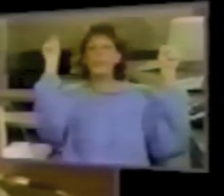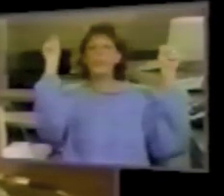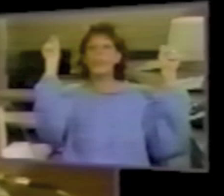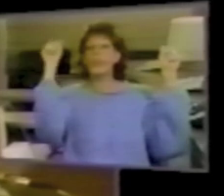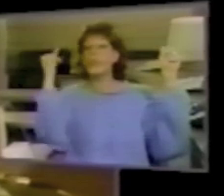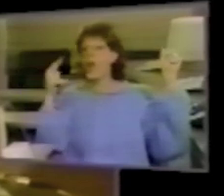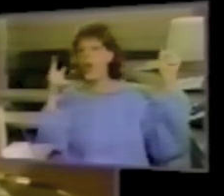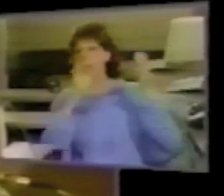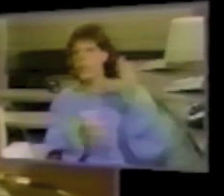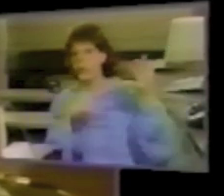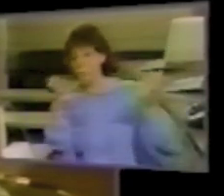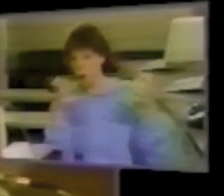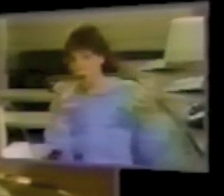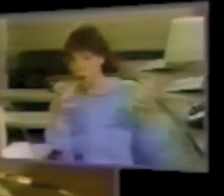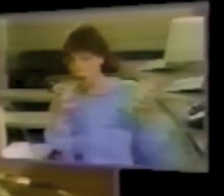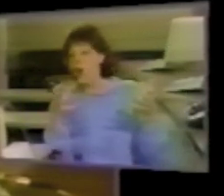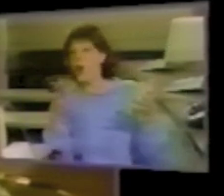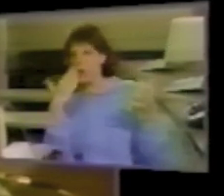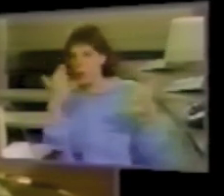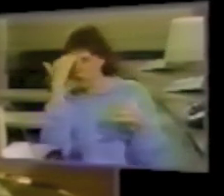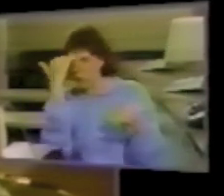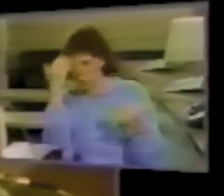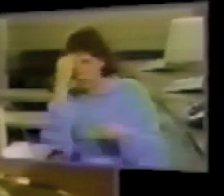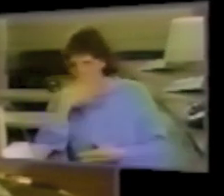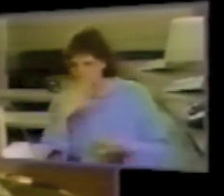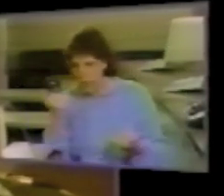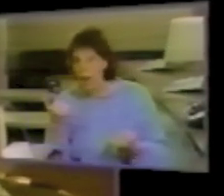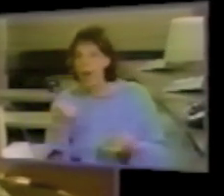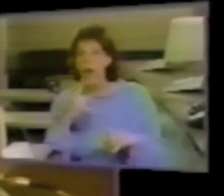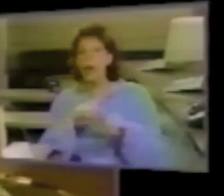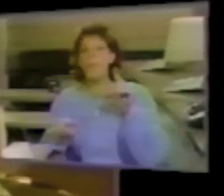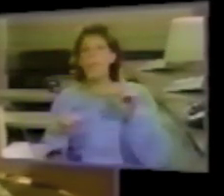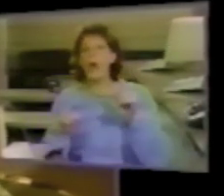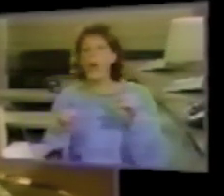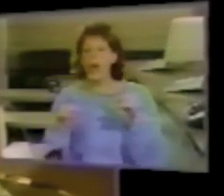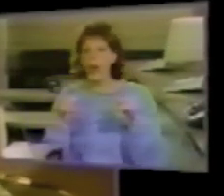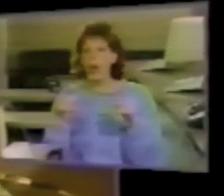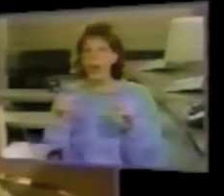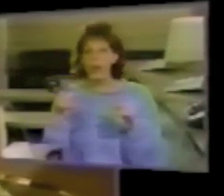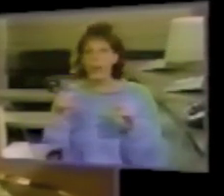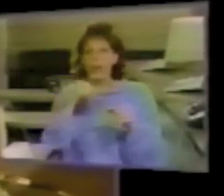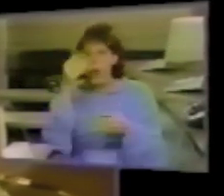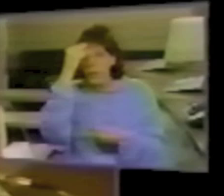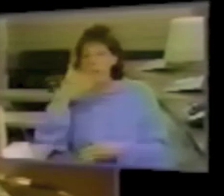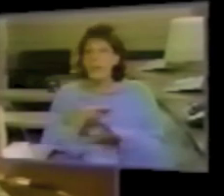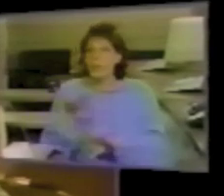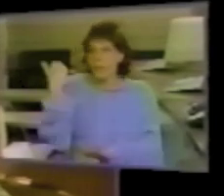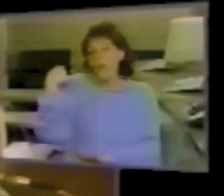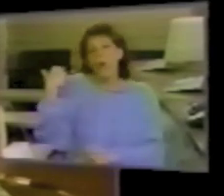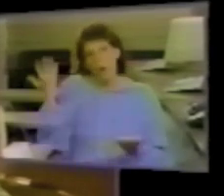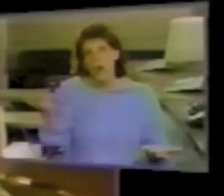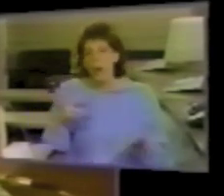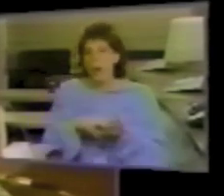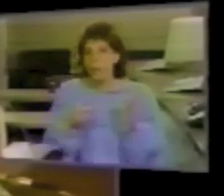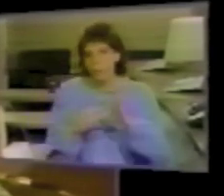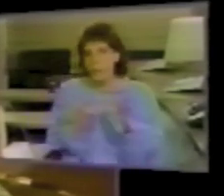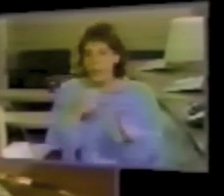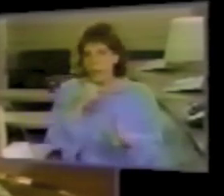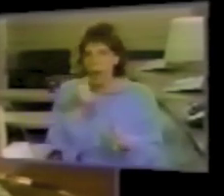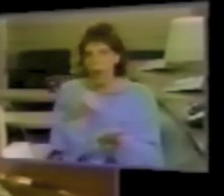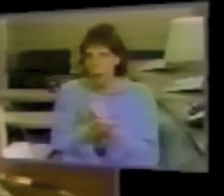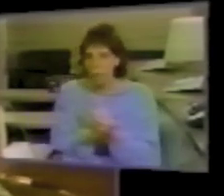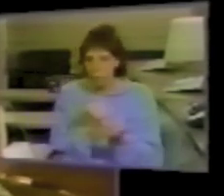useful now, not later. We are particularly interested in hearing from all board